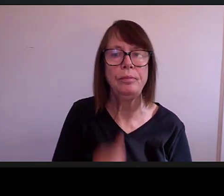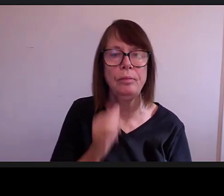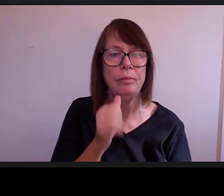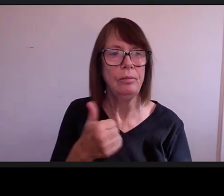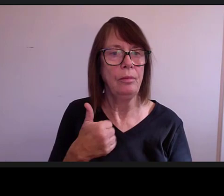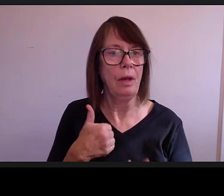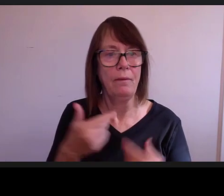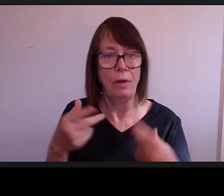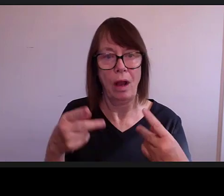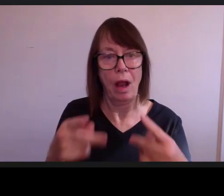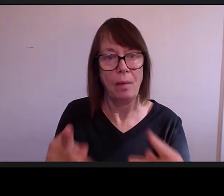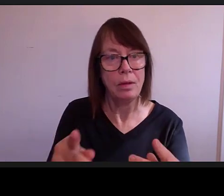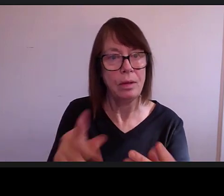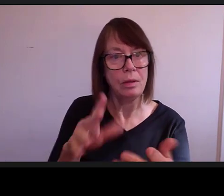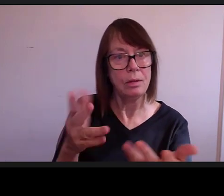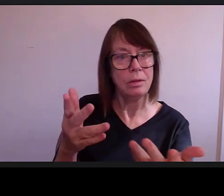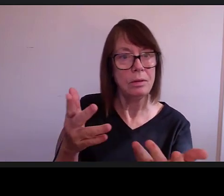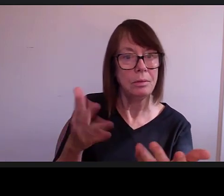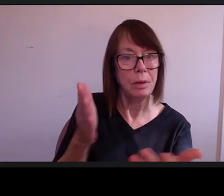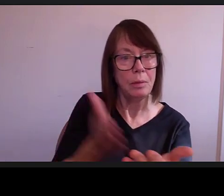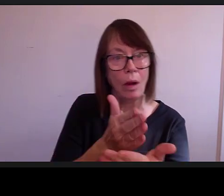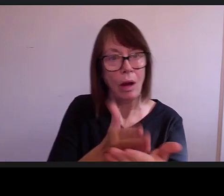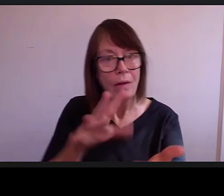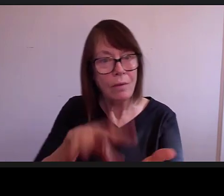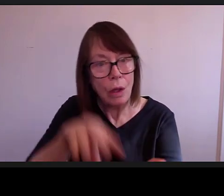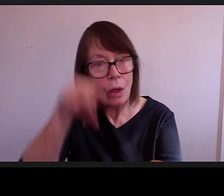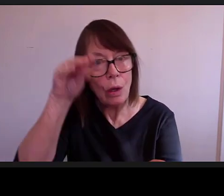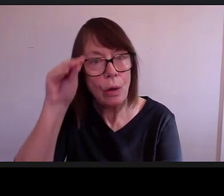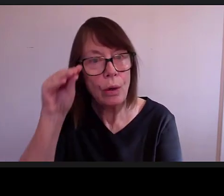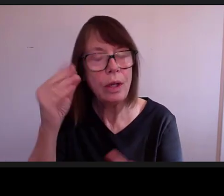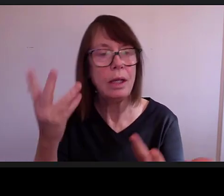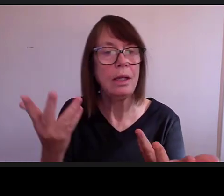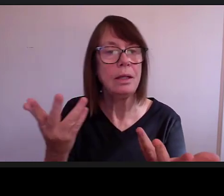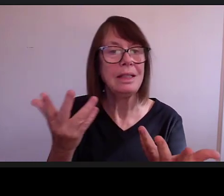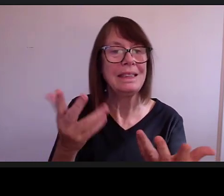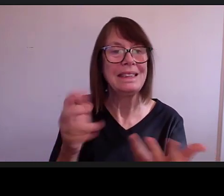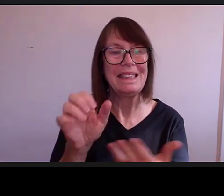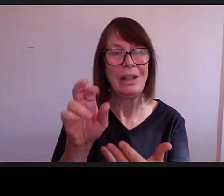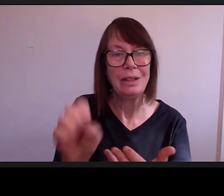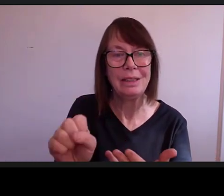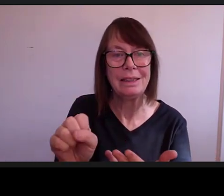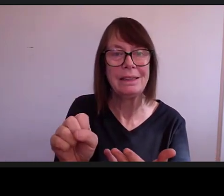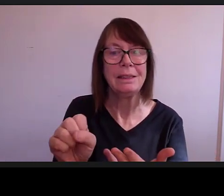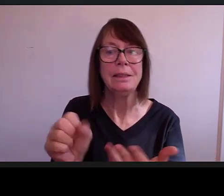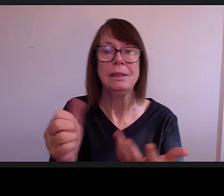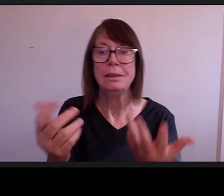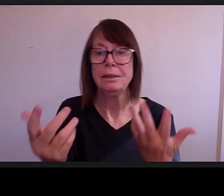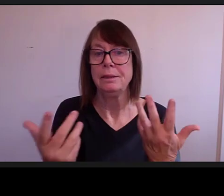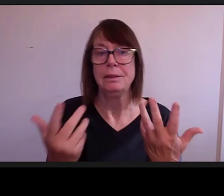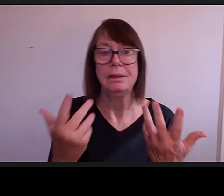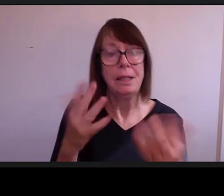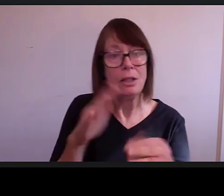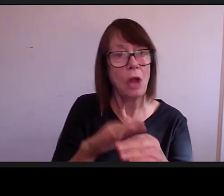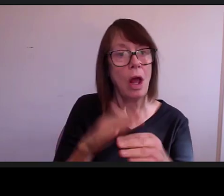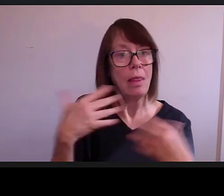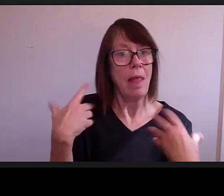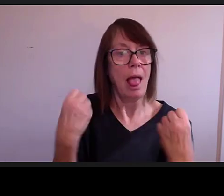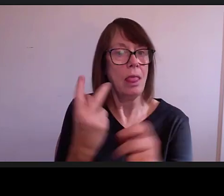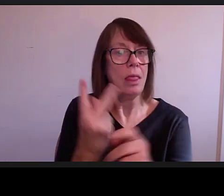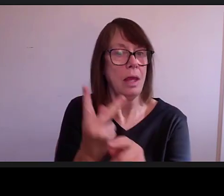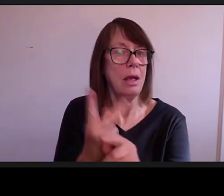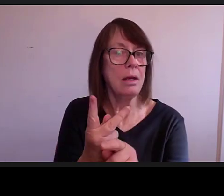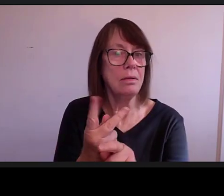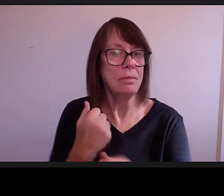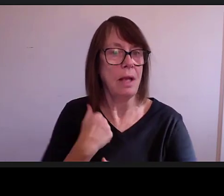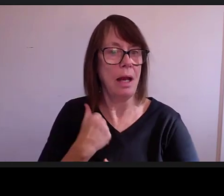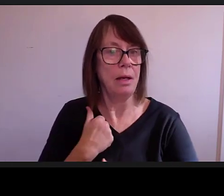part of our learning in the first series, it is available on the Healthcare Excellence Canada website. And I would